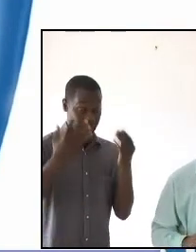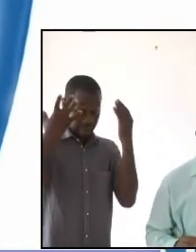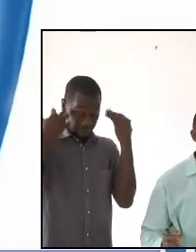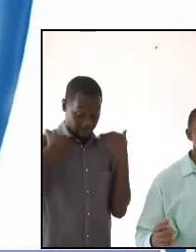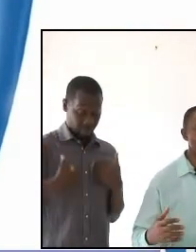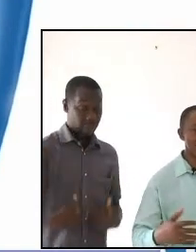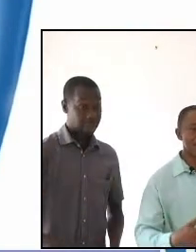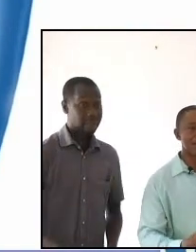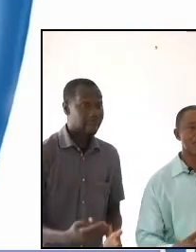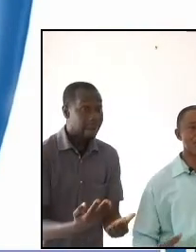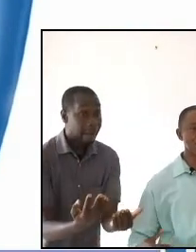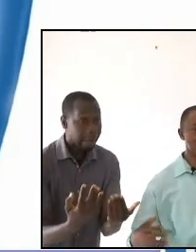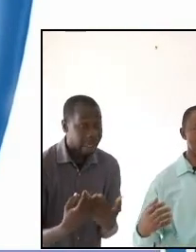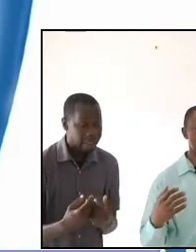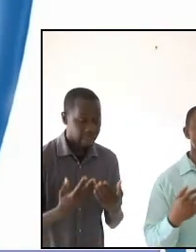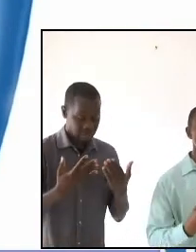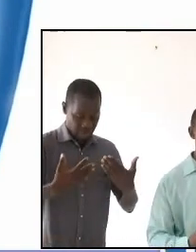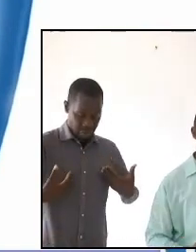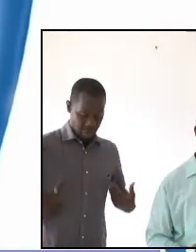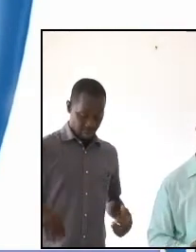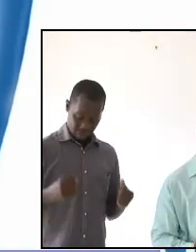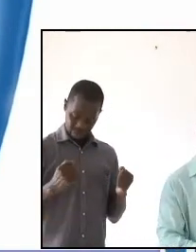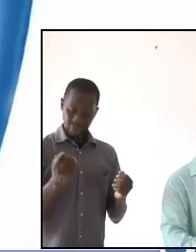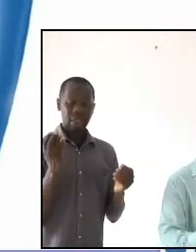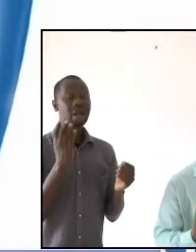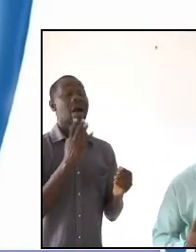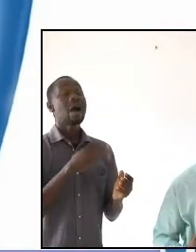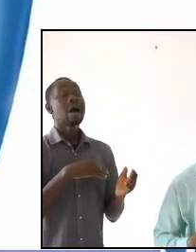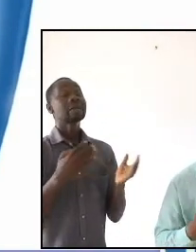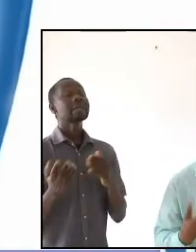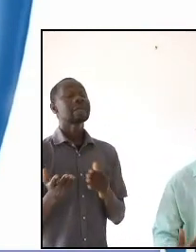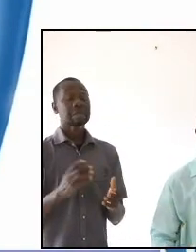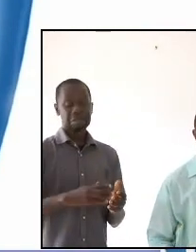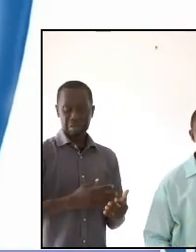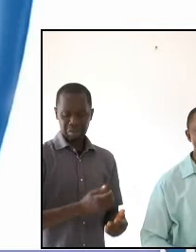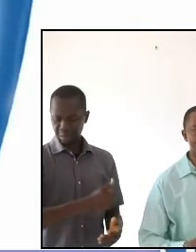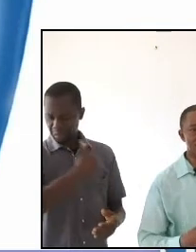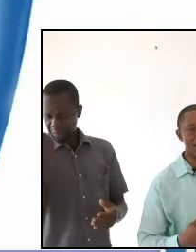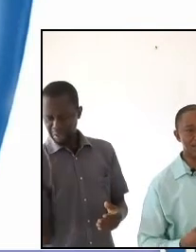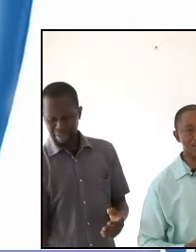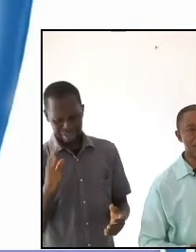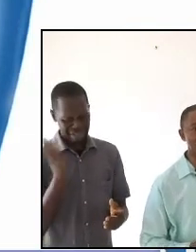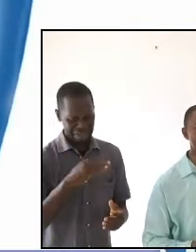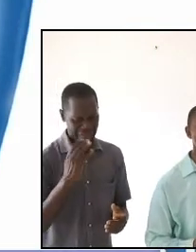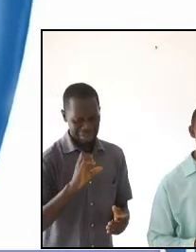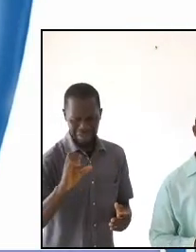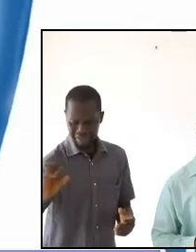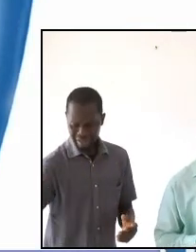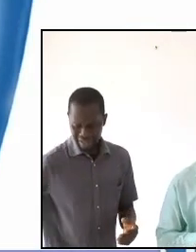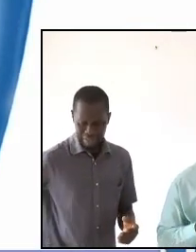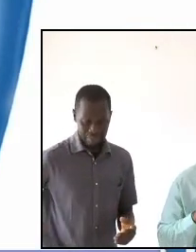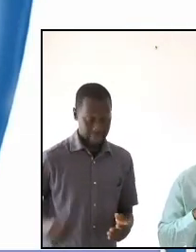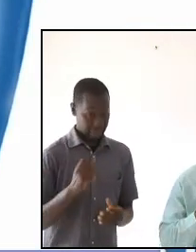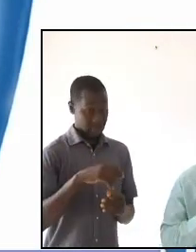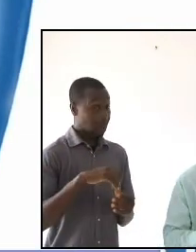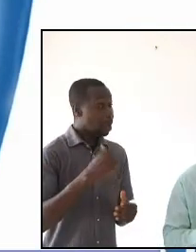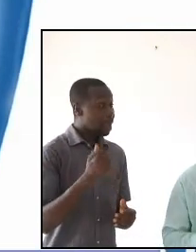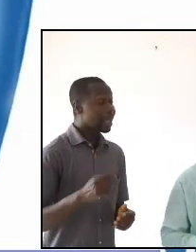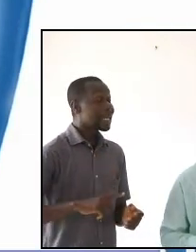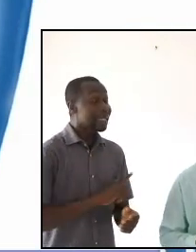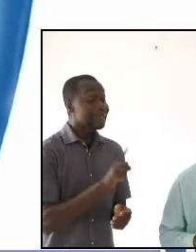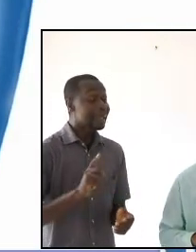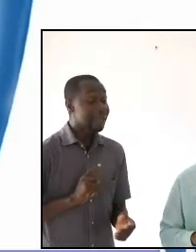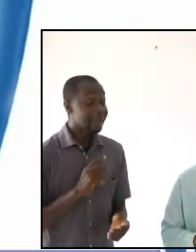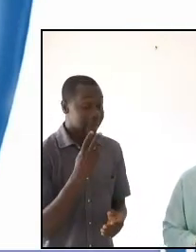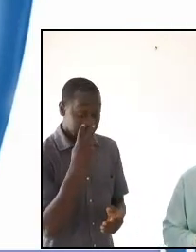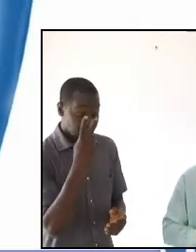body, bringing nourishment, oxygen, and taking waste like carbon dioxide and other waste. So